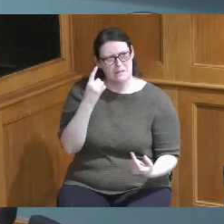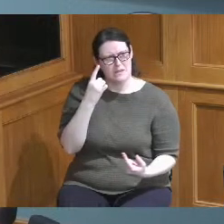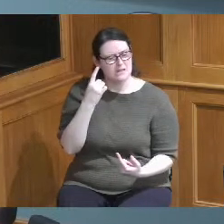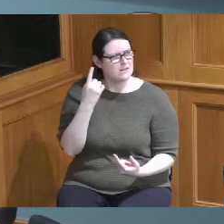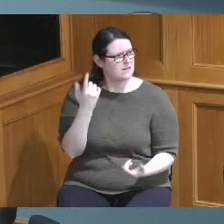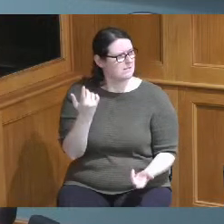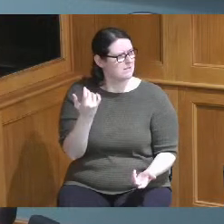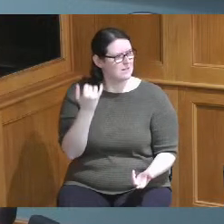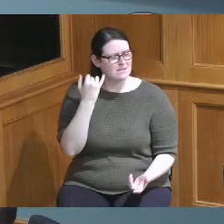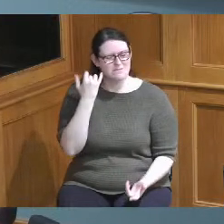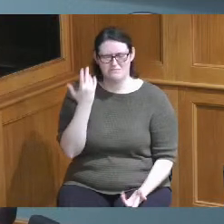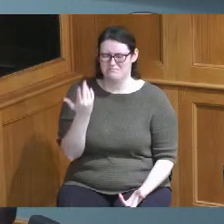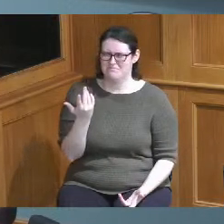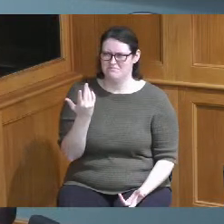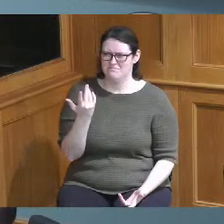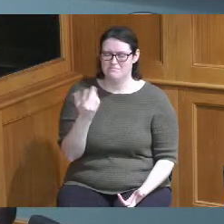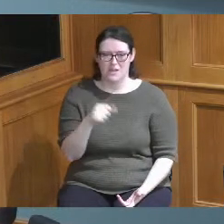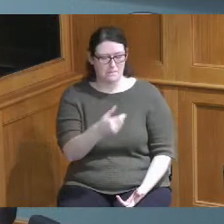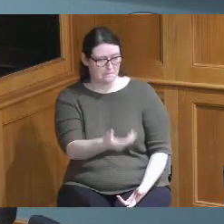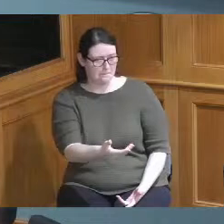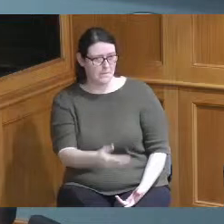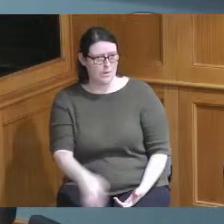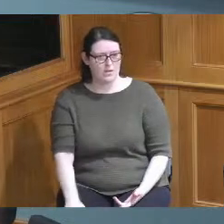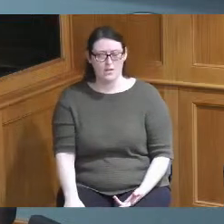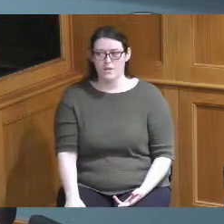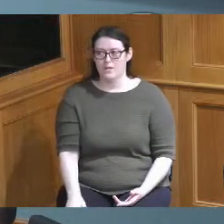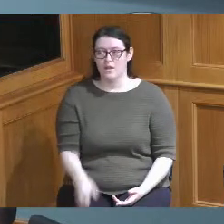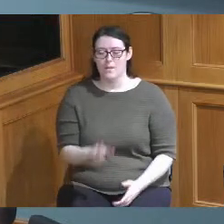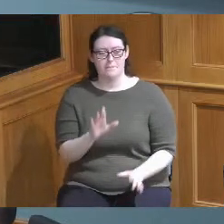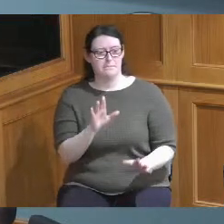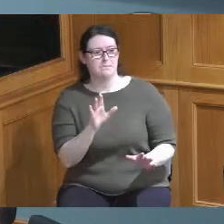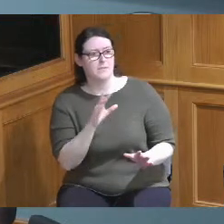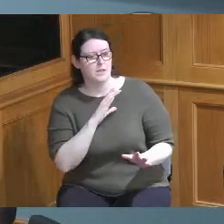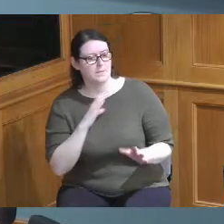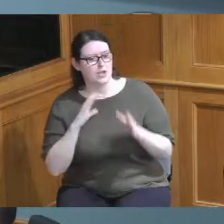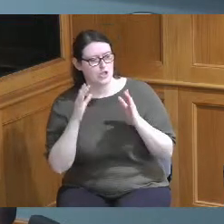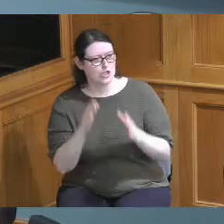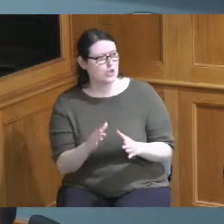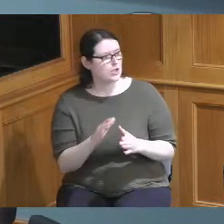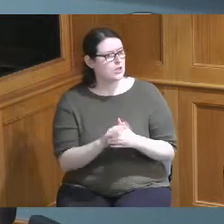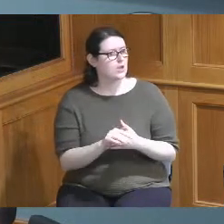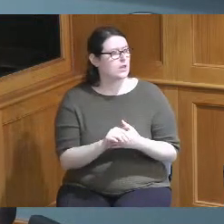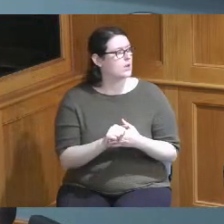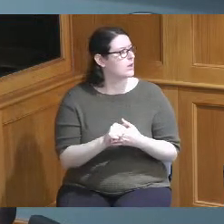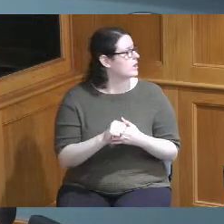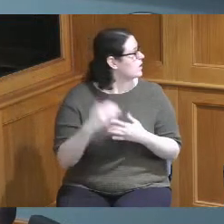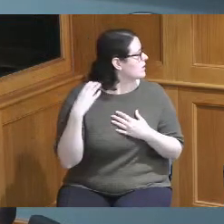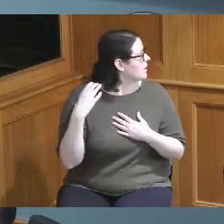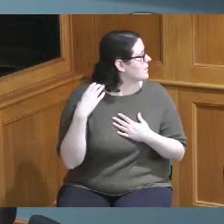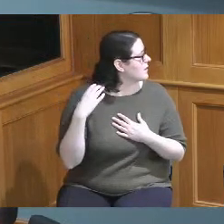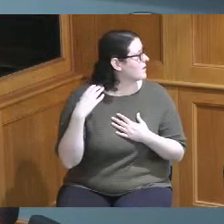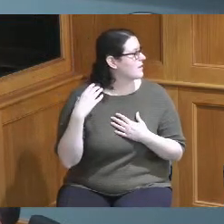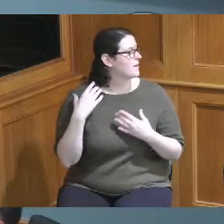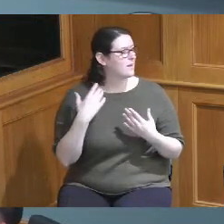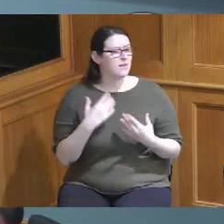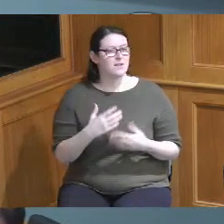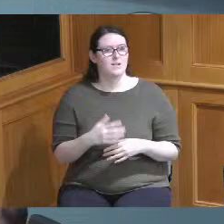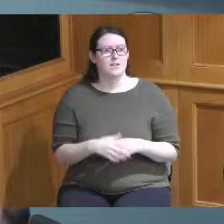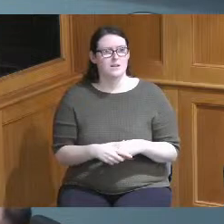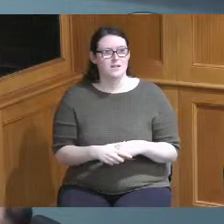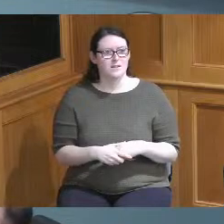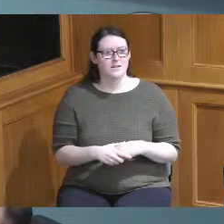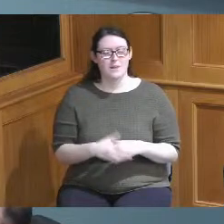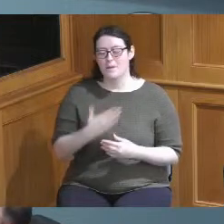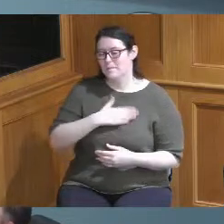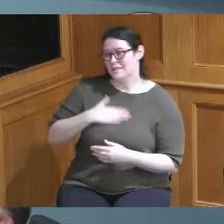somebody's, yeah. Ms. Dumas, Captain Brian Stable. Captain, She's gonna have please join